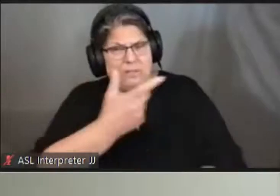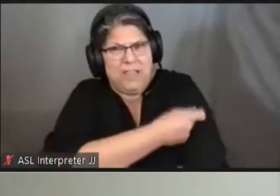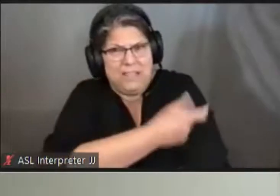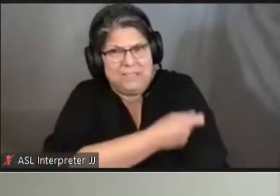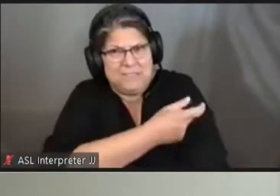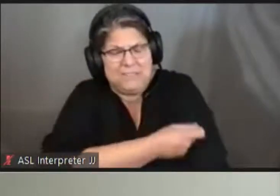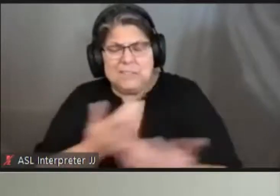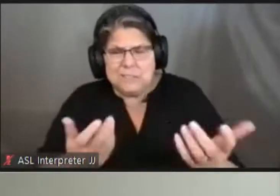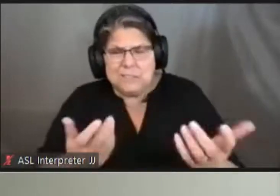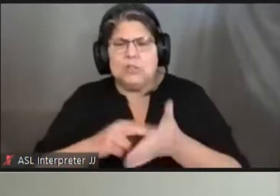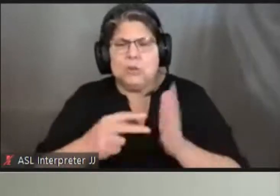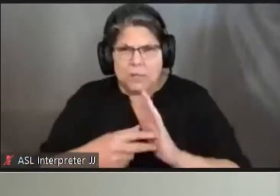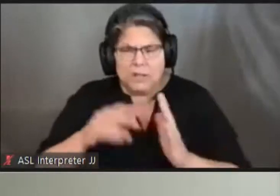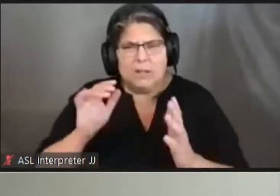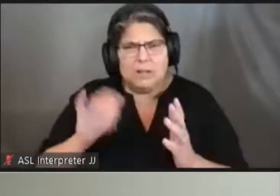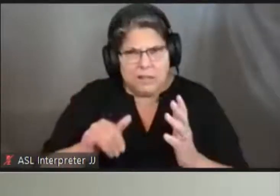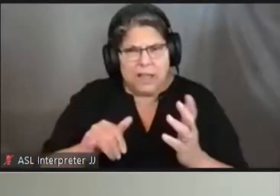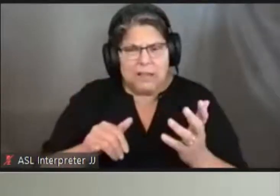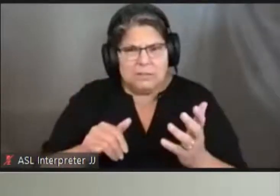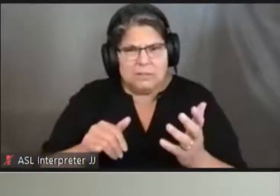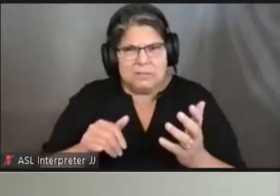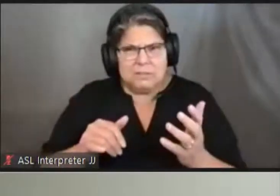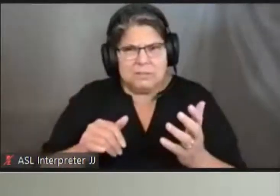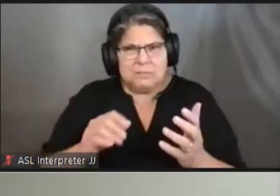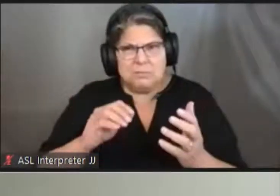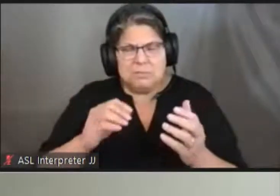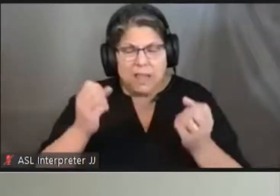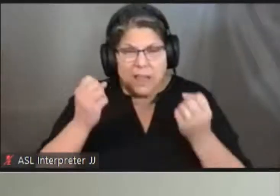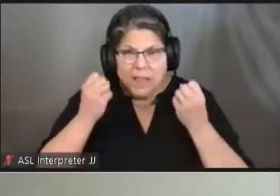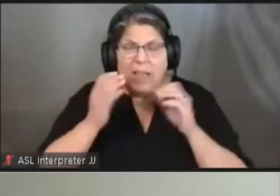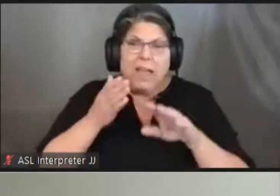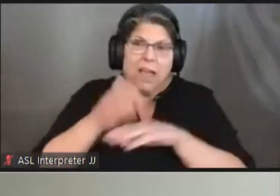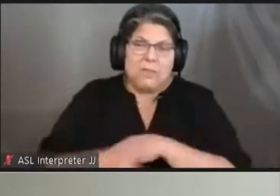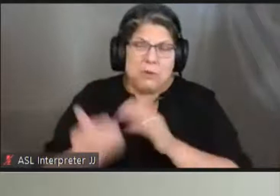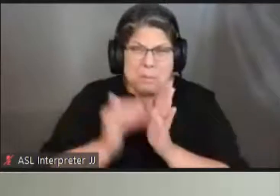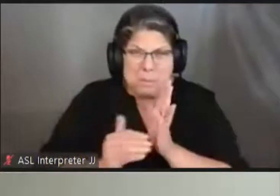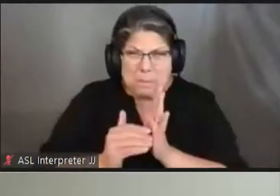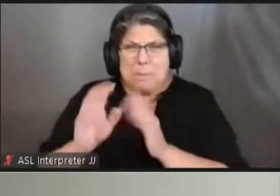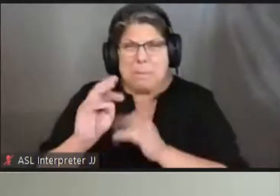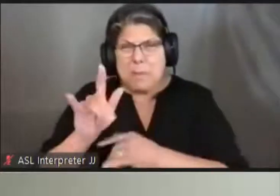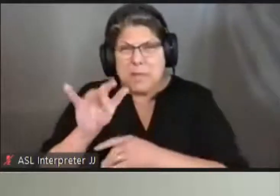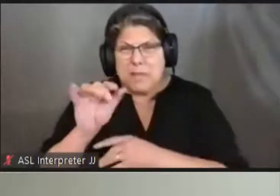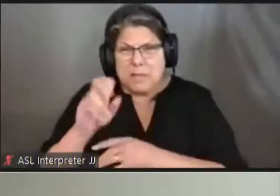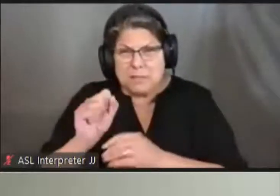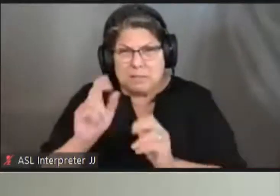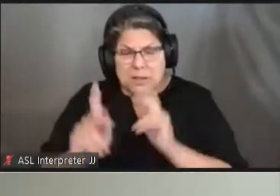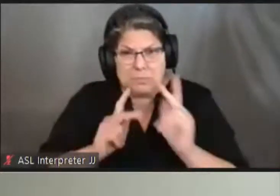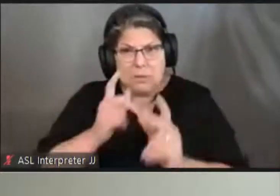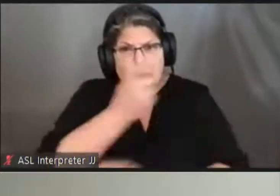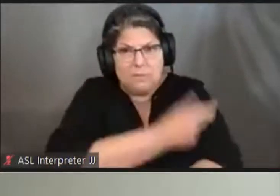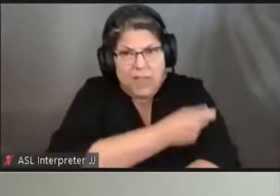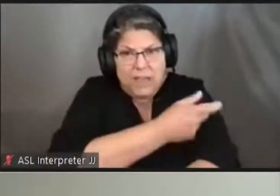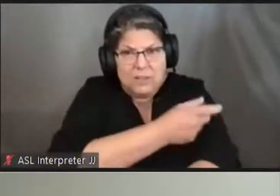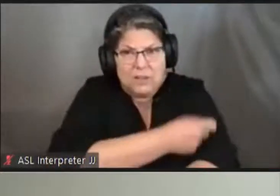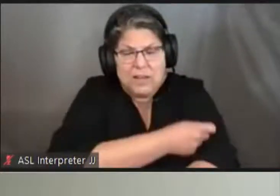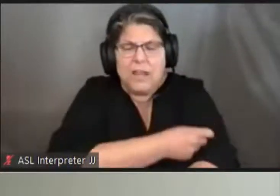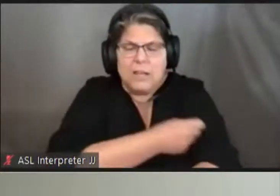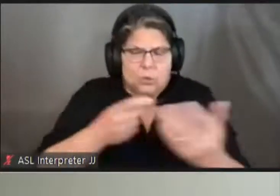a larger number when we really get it out to the millions and millions of people in the country. We want to keep them all controlled.